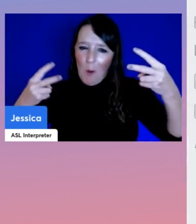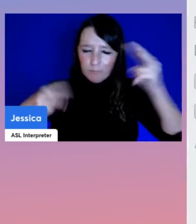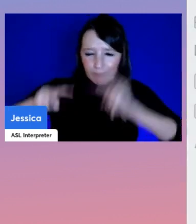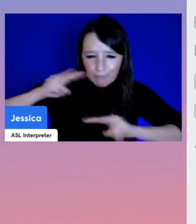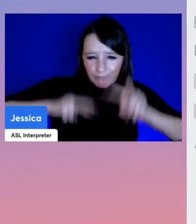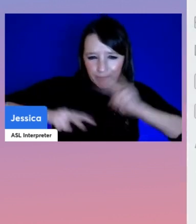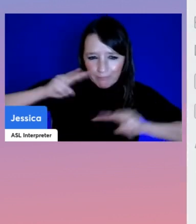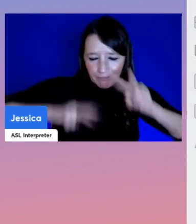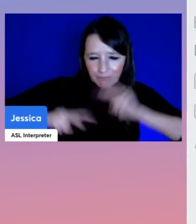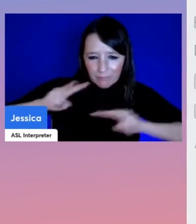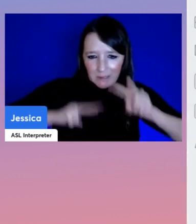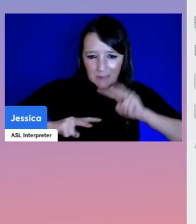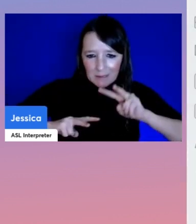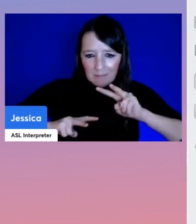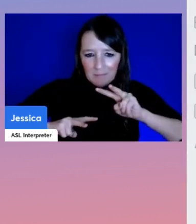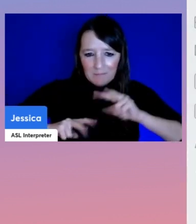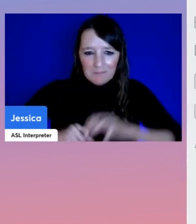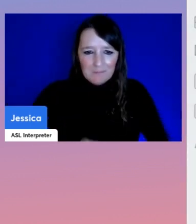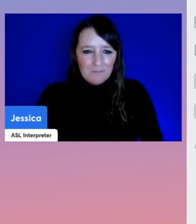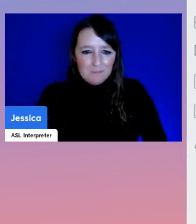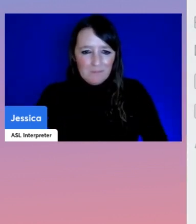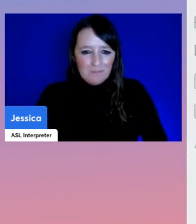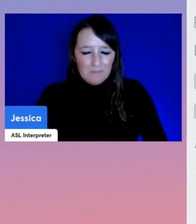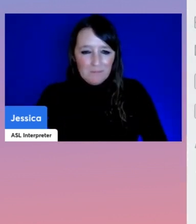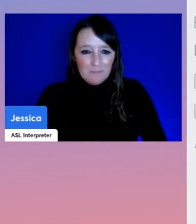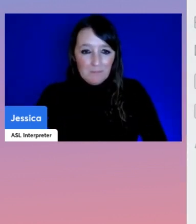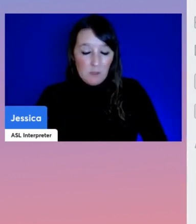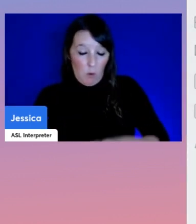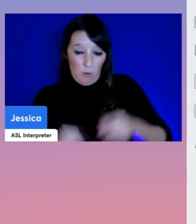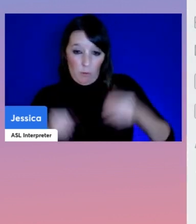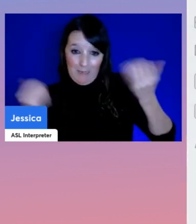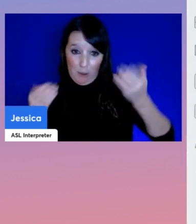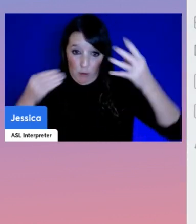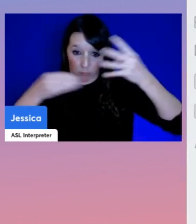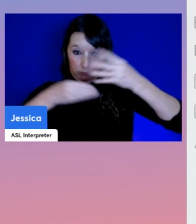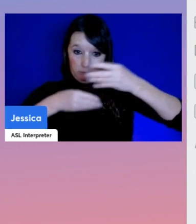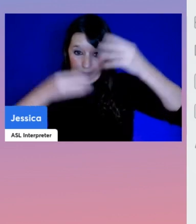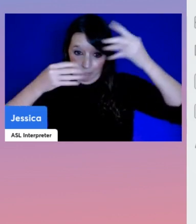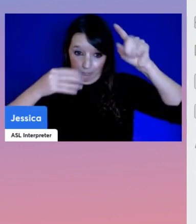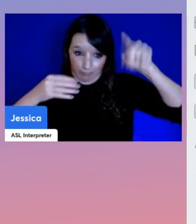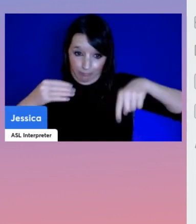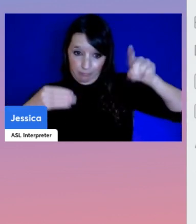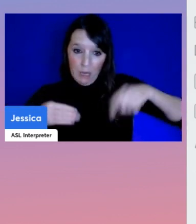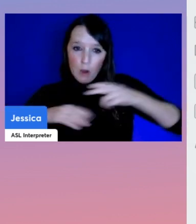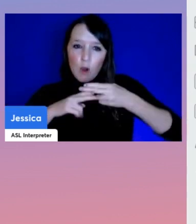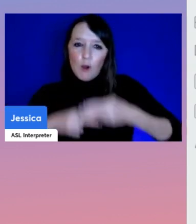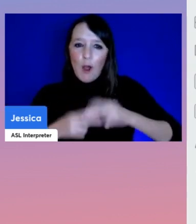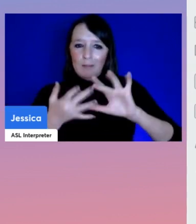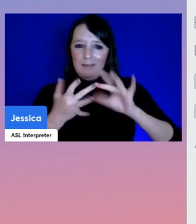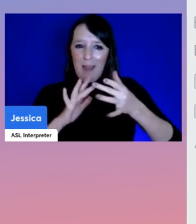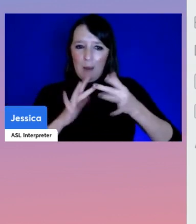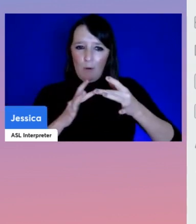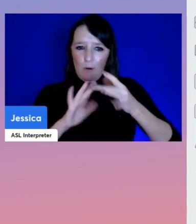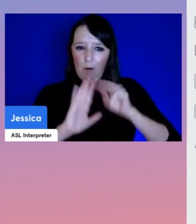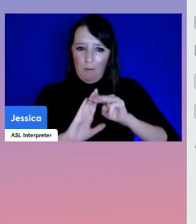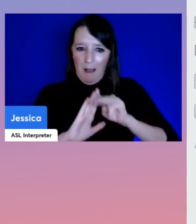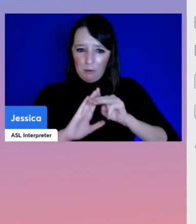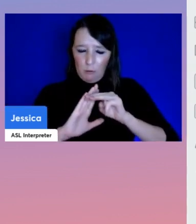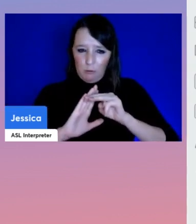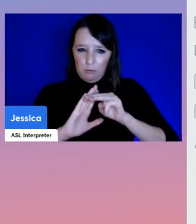into Visual Studio Code. So in this case, this is the network module, basically. So what it does,